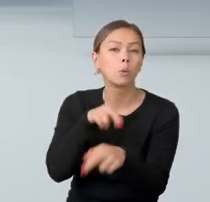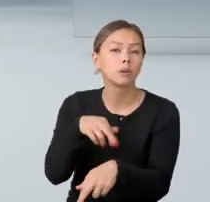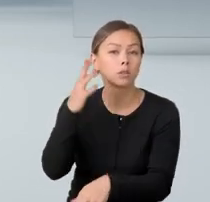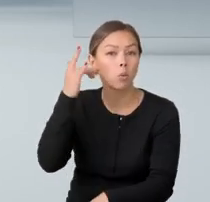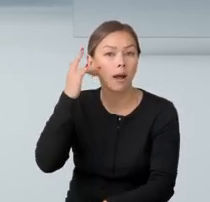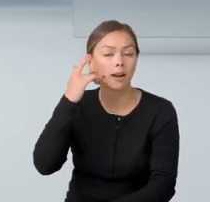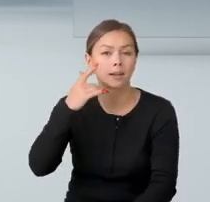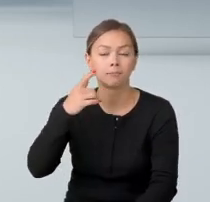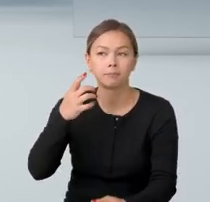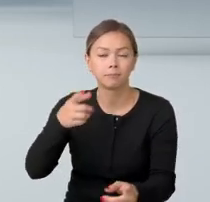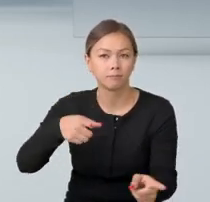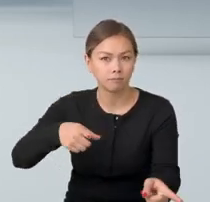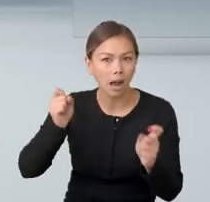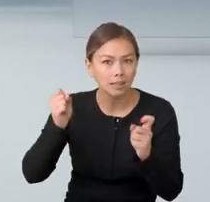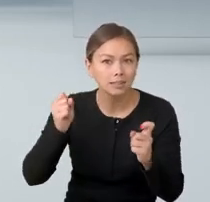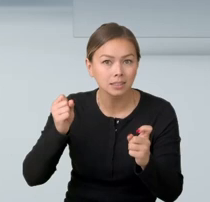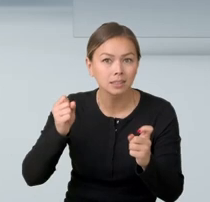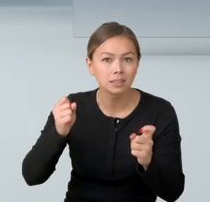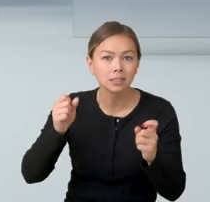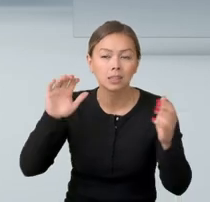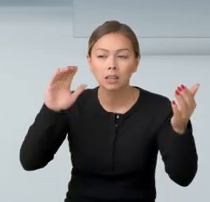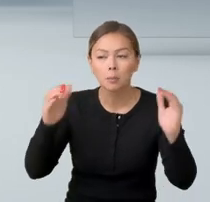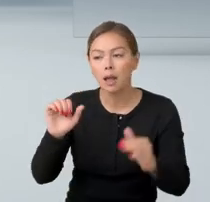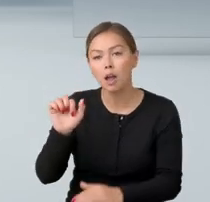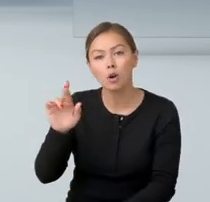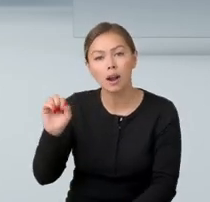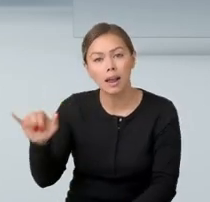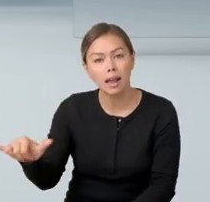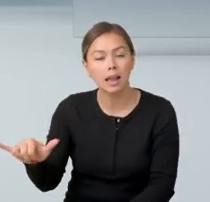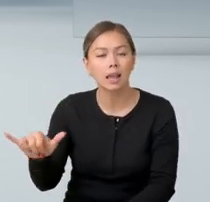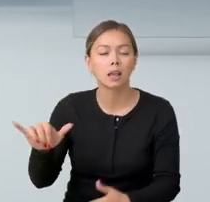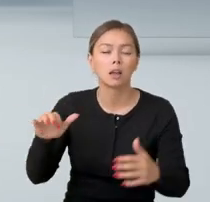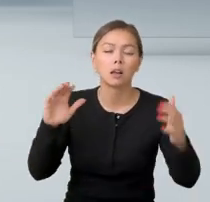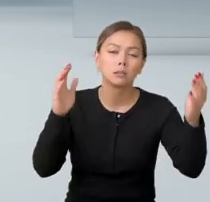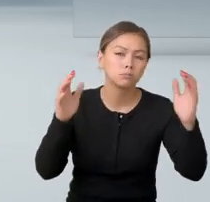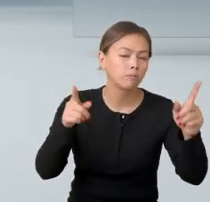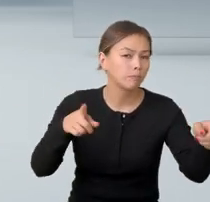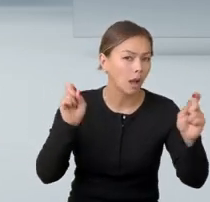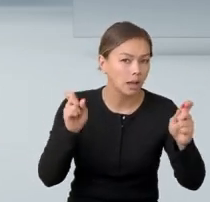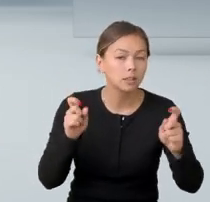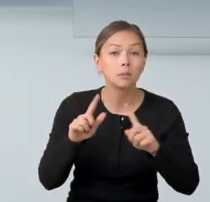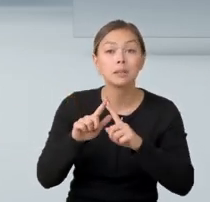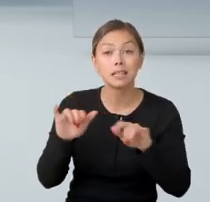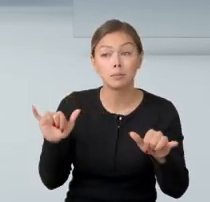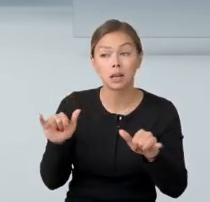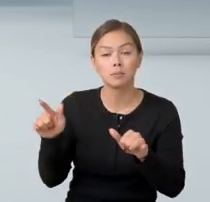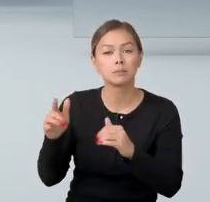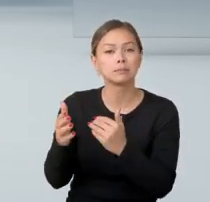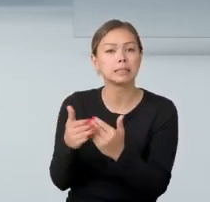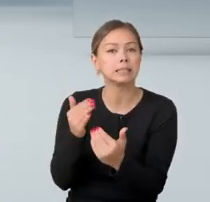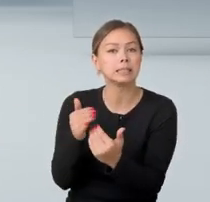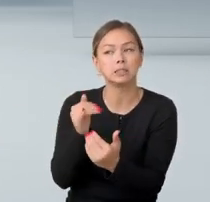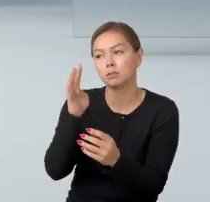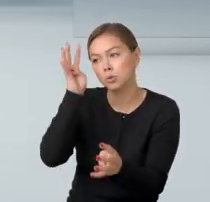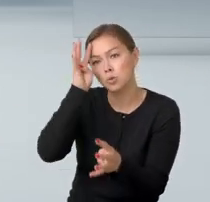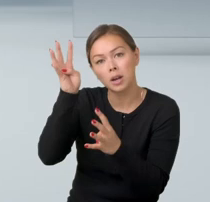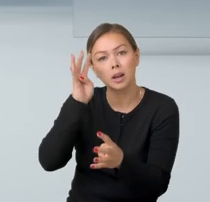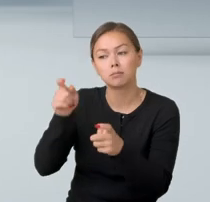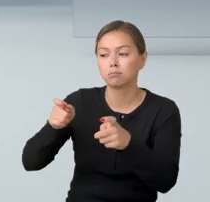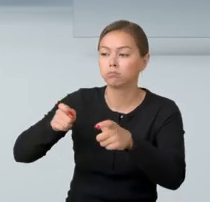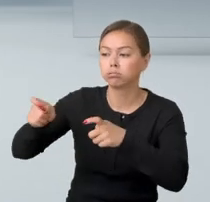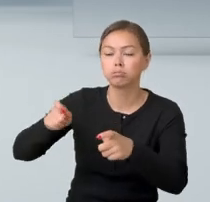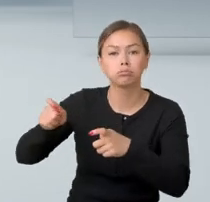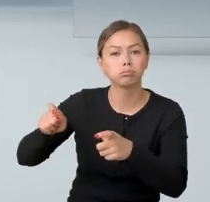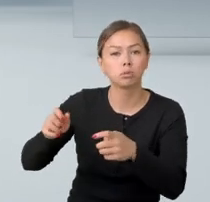It's Quickly to create a a report then in other ways and also it's good to create